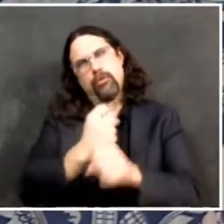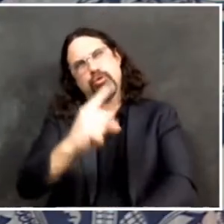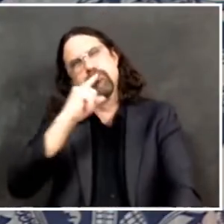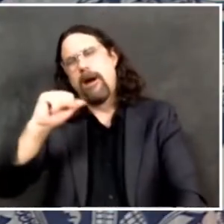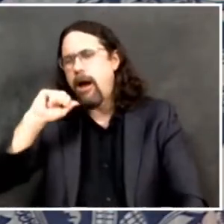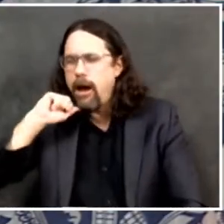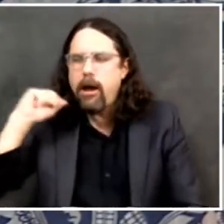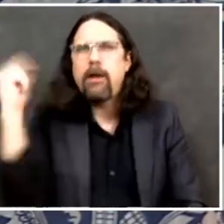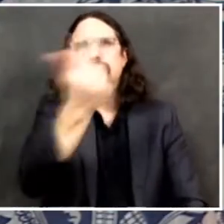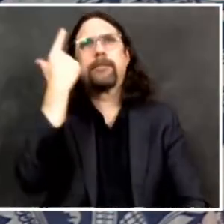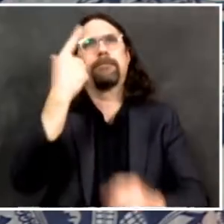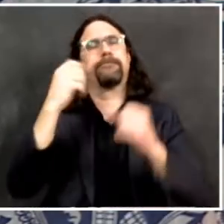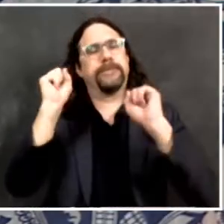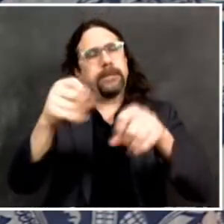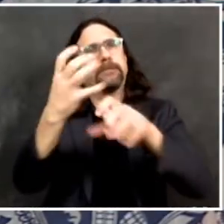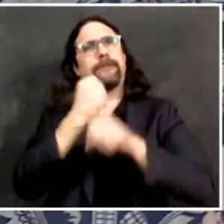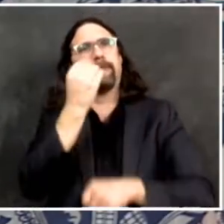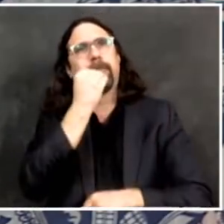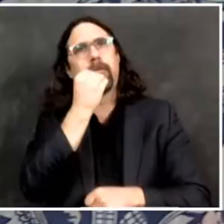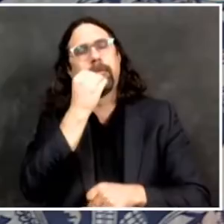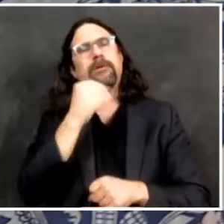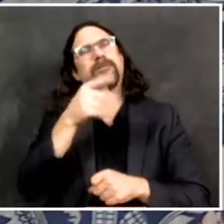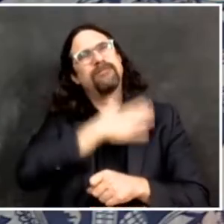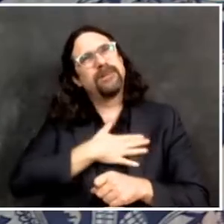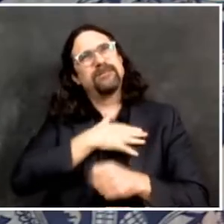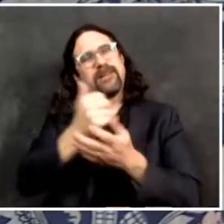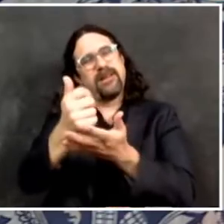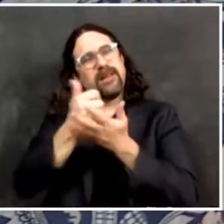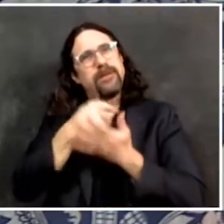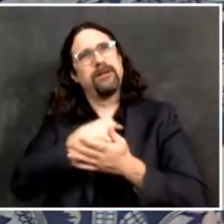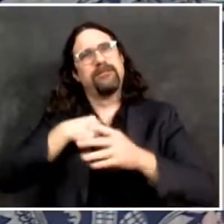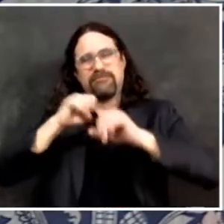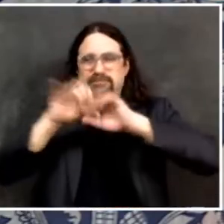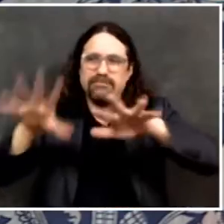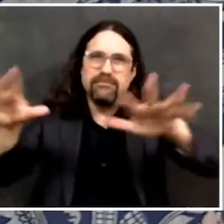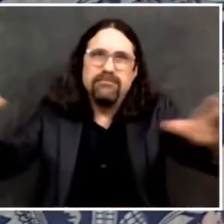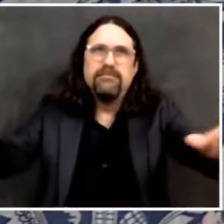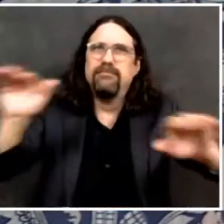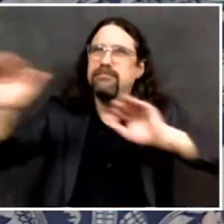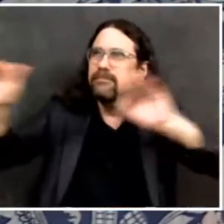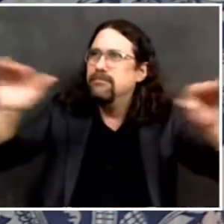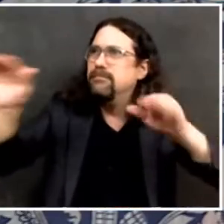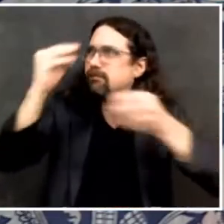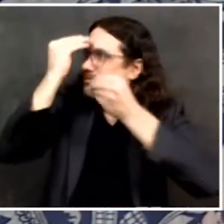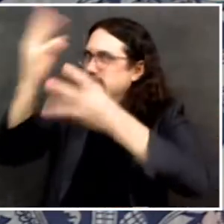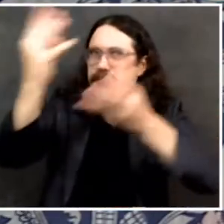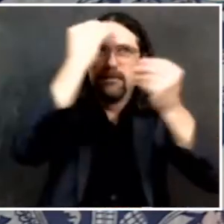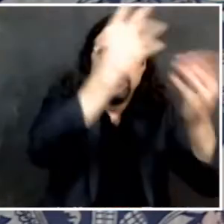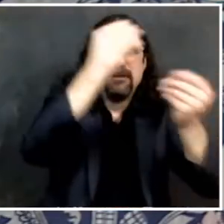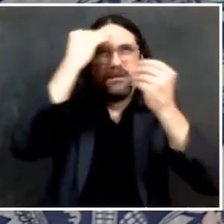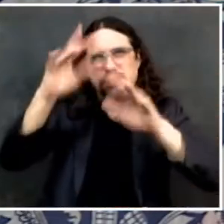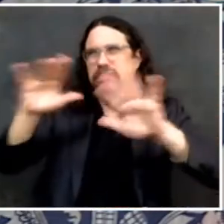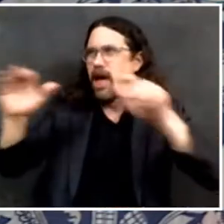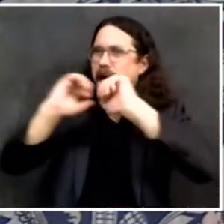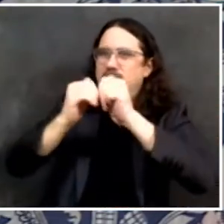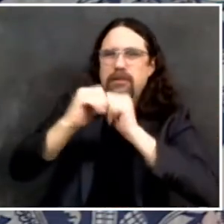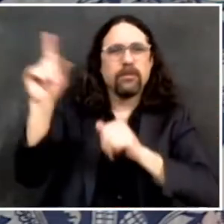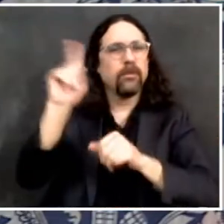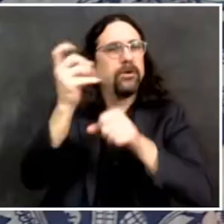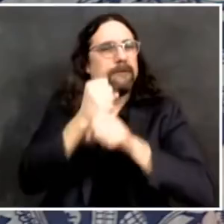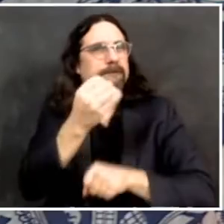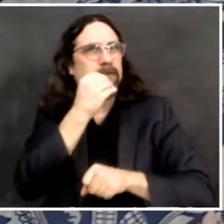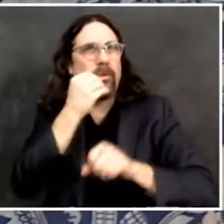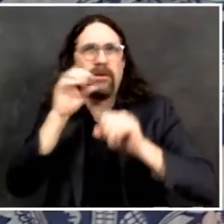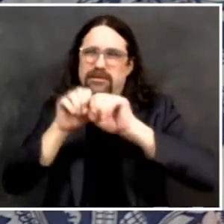without food. We need to make sure everyone gets that message. Now, I was in Bed-Stuy, Brooklyn, but